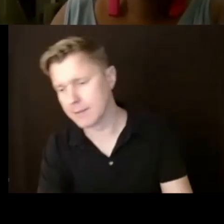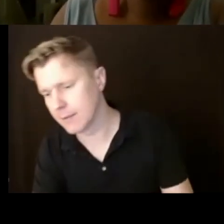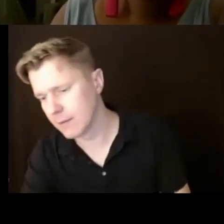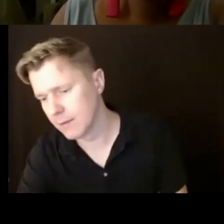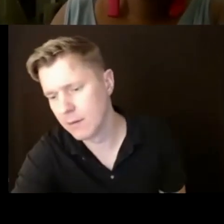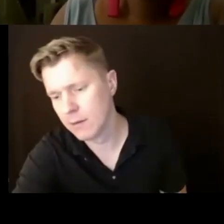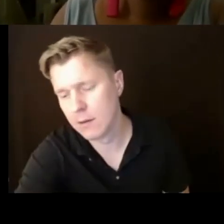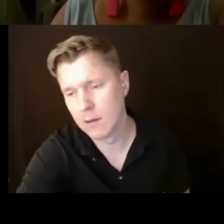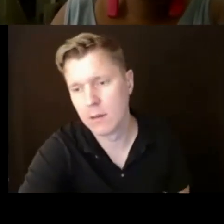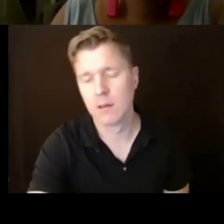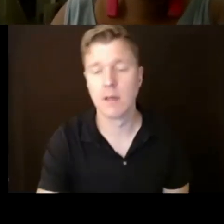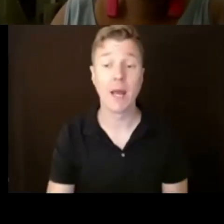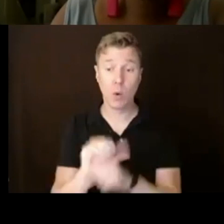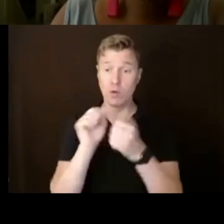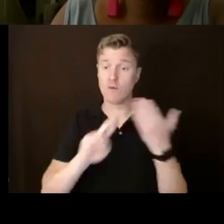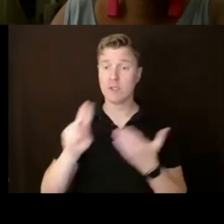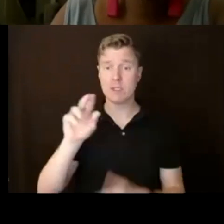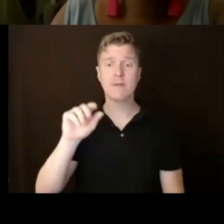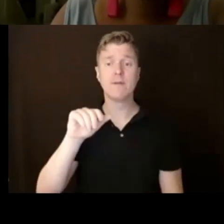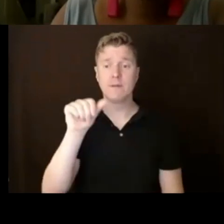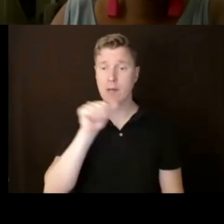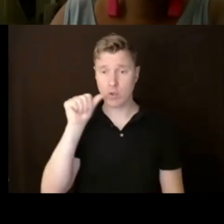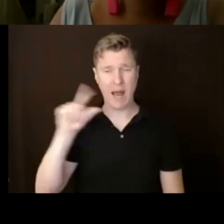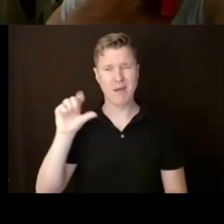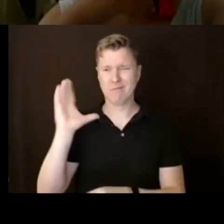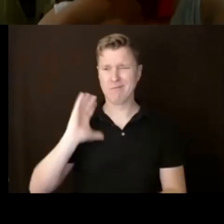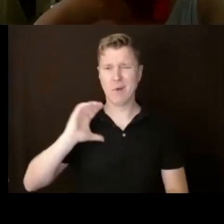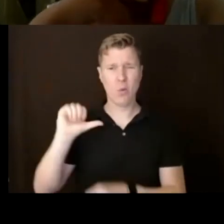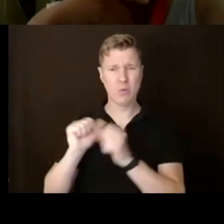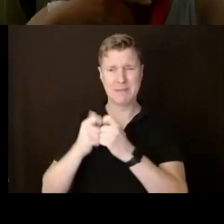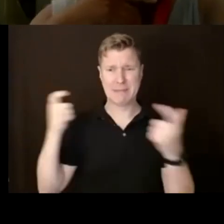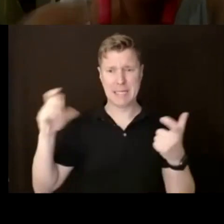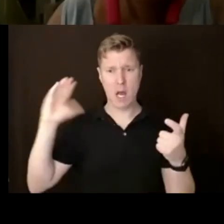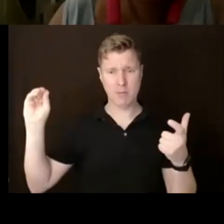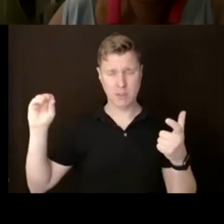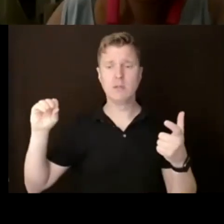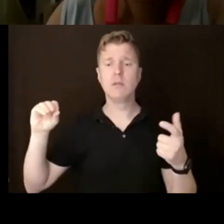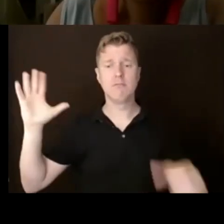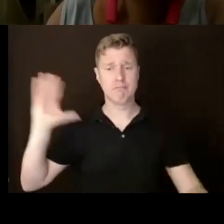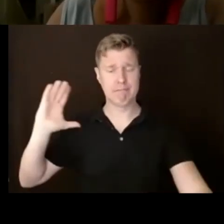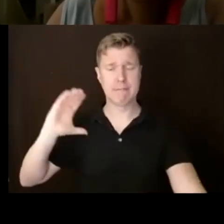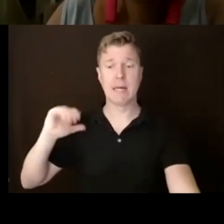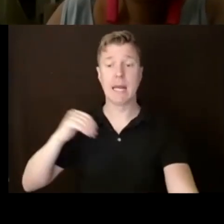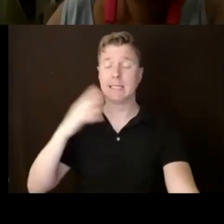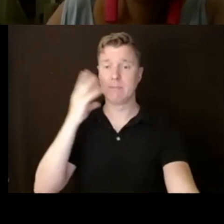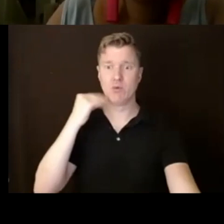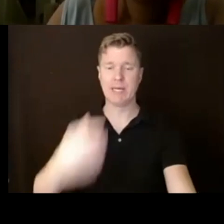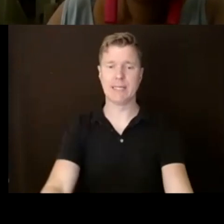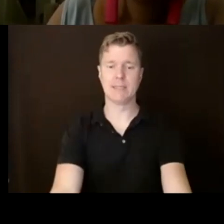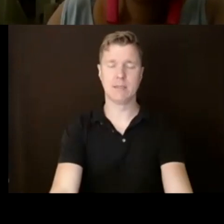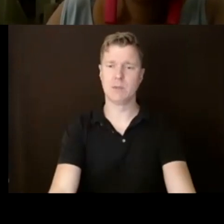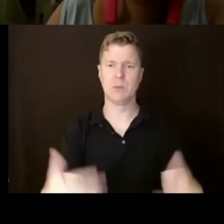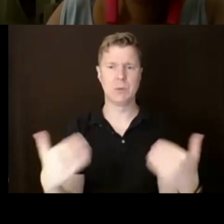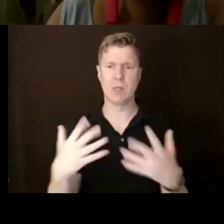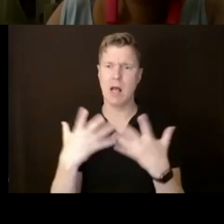Arizona. I work at the University of Arizona, and I previously worked at a Fortune 500 where I experienced just like a great deal of pretty